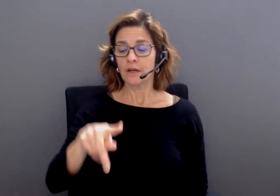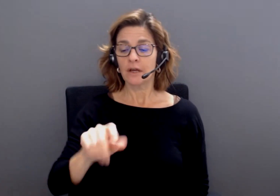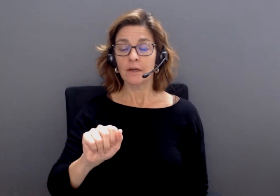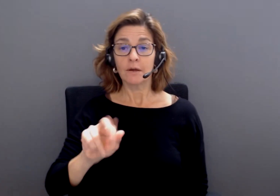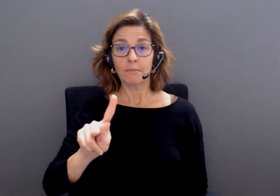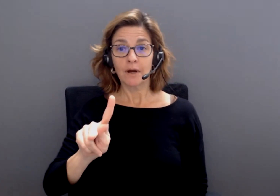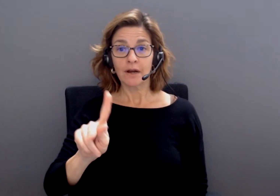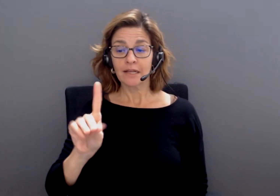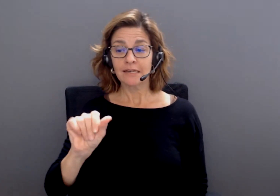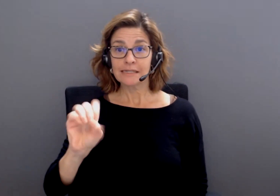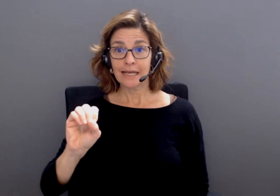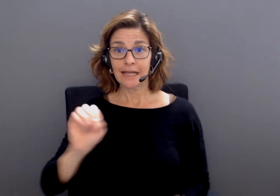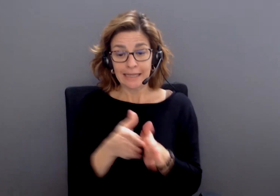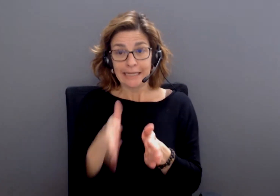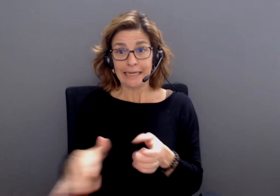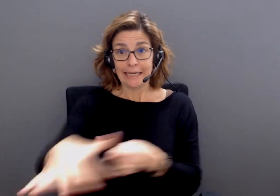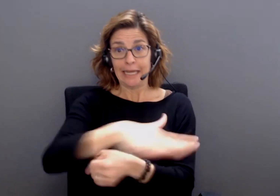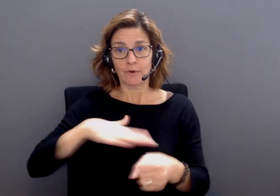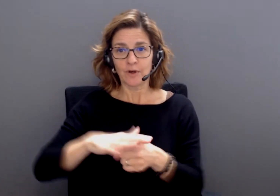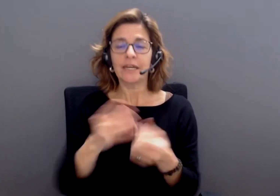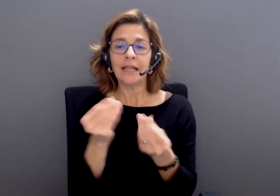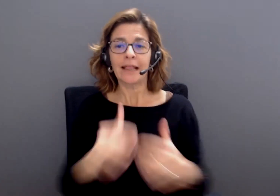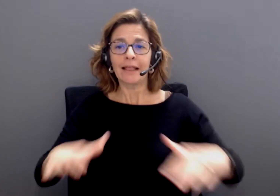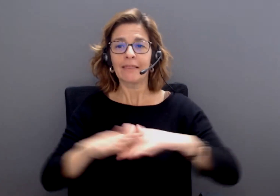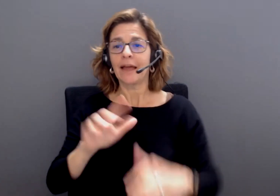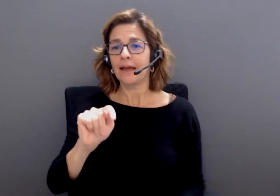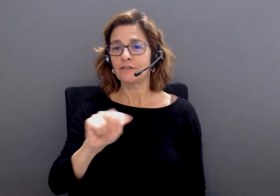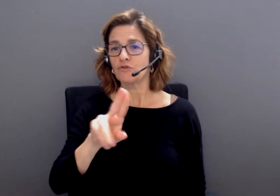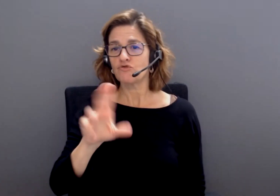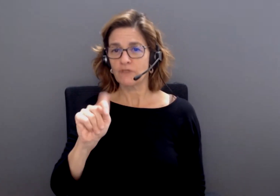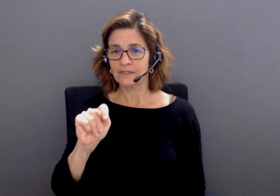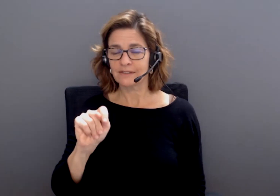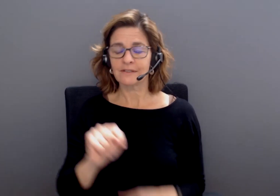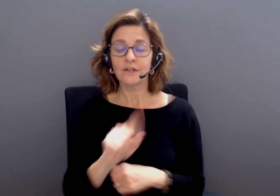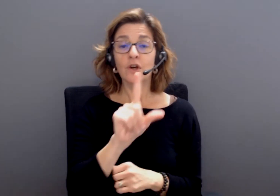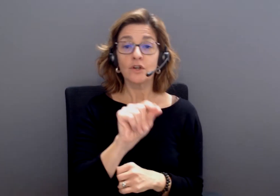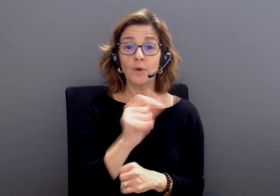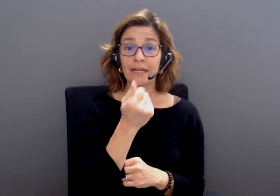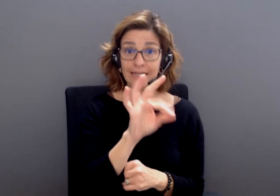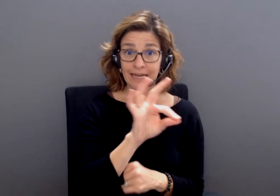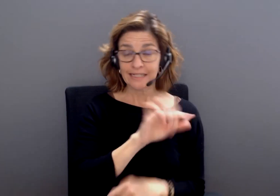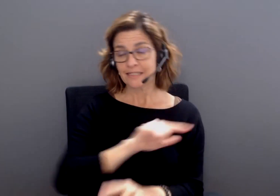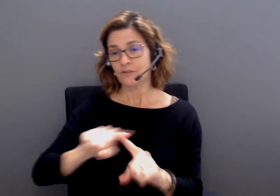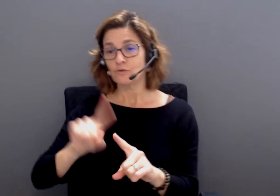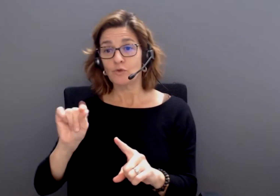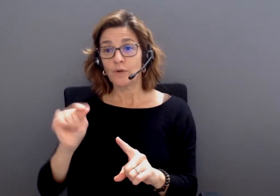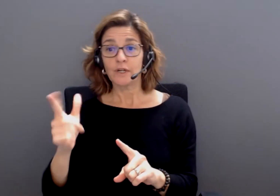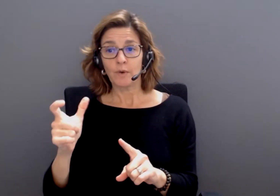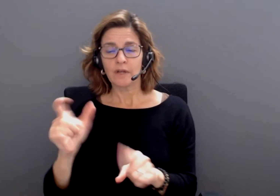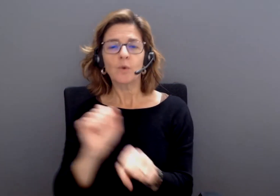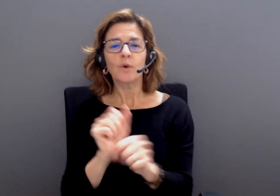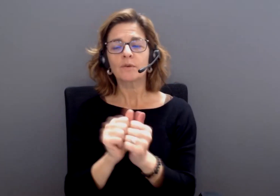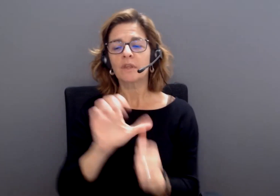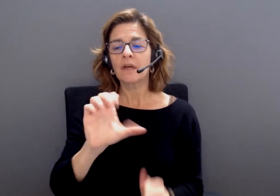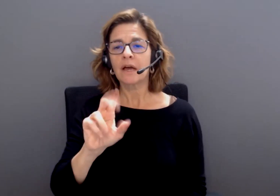Trust. From 2019 to 2021, he worked as an educator with Counterpoint, a counseling and educational